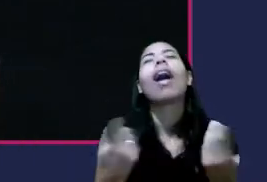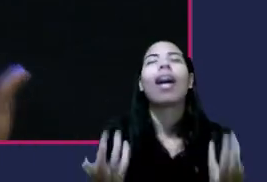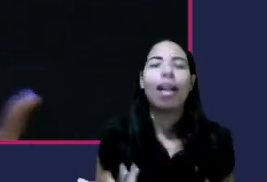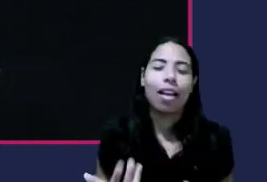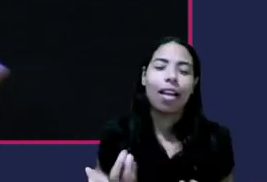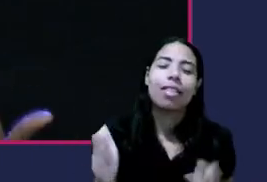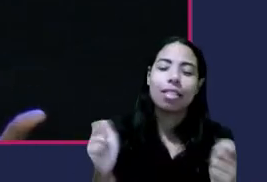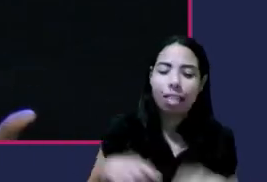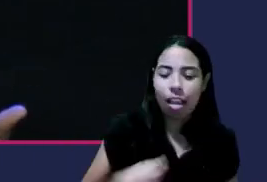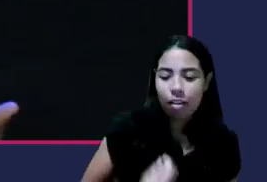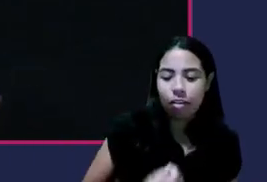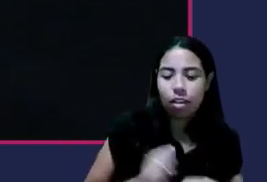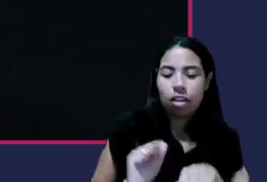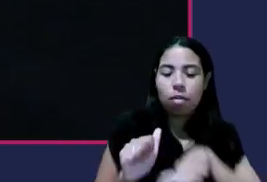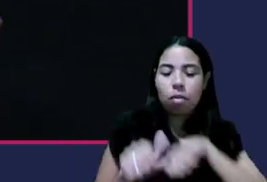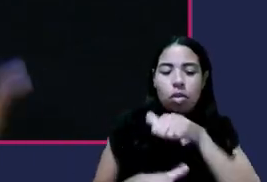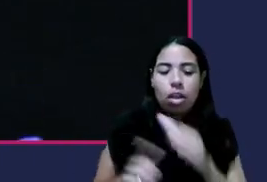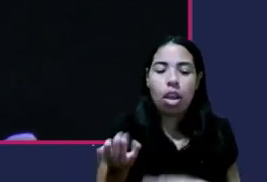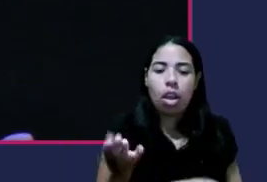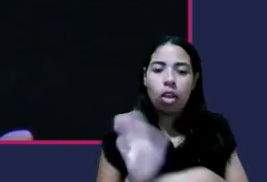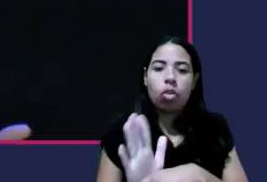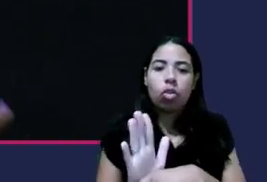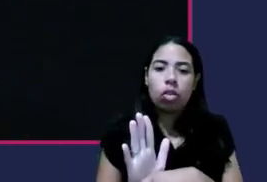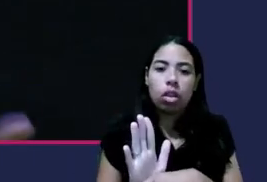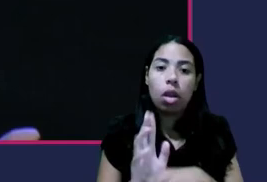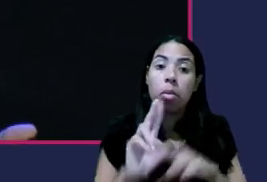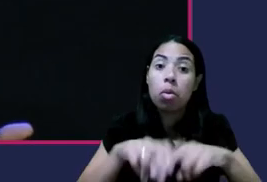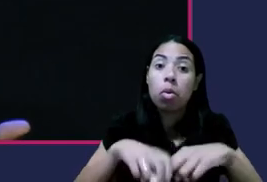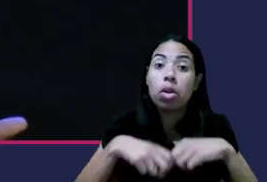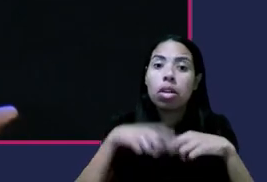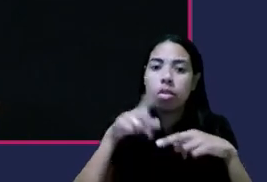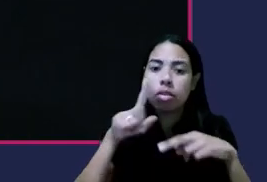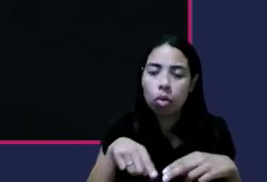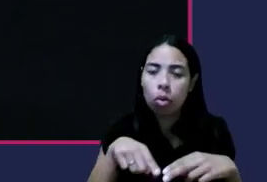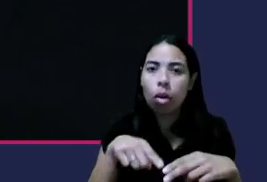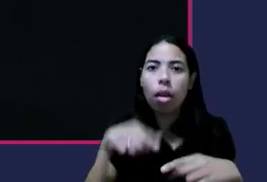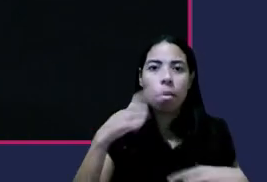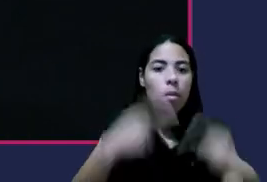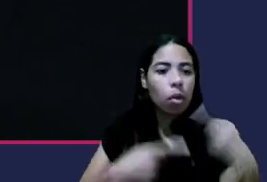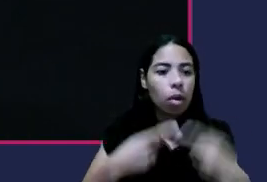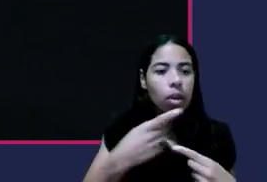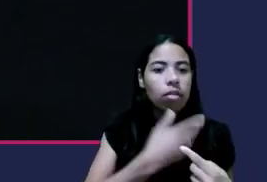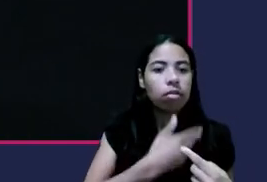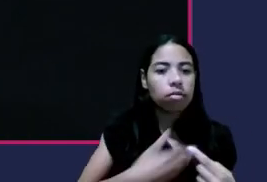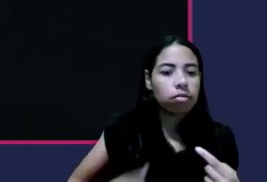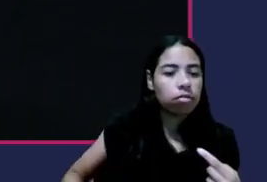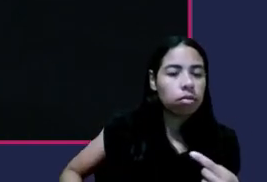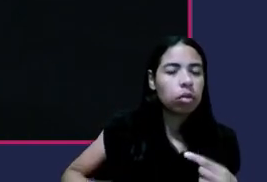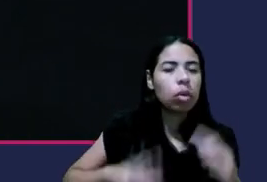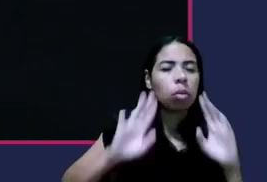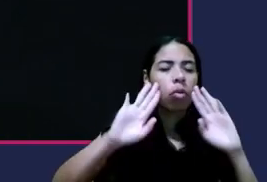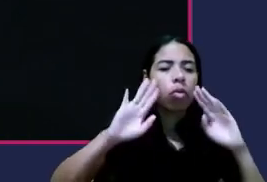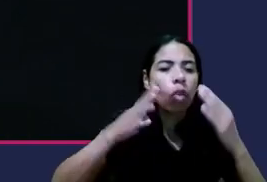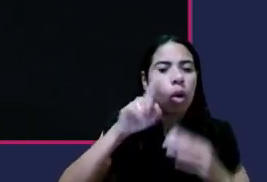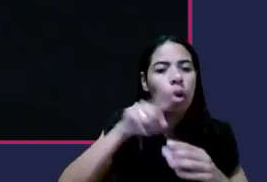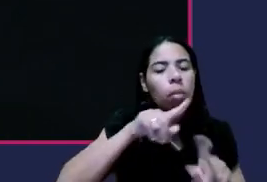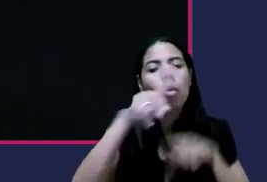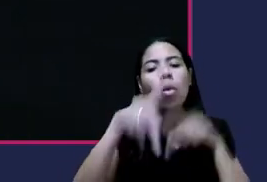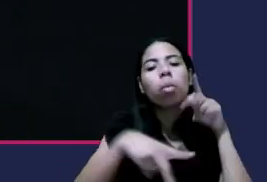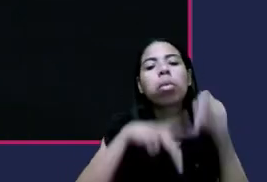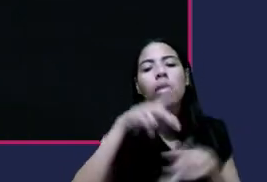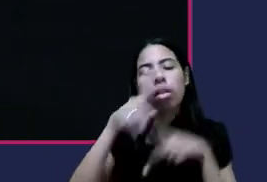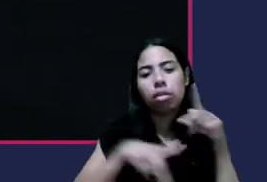round table for public policy. That's what is a defense of the